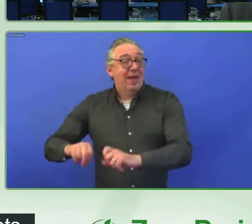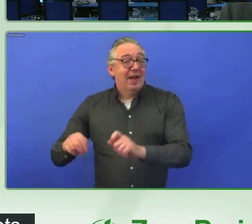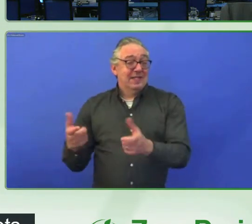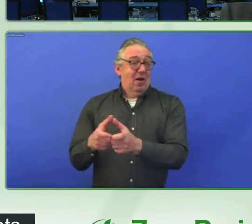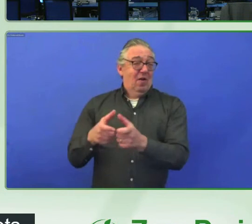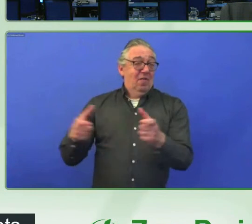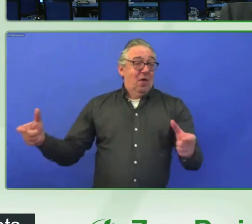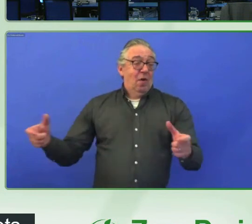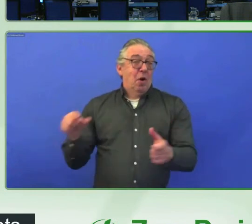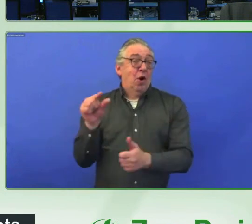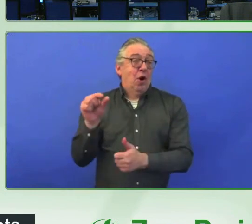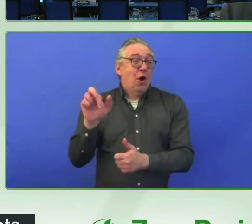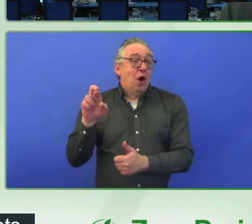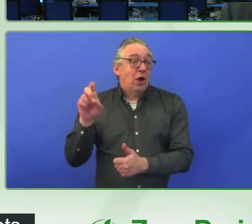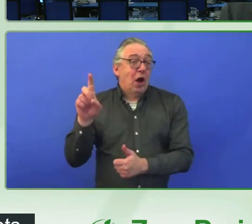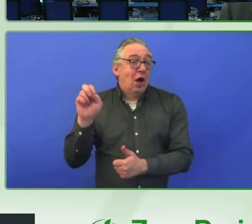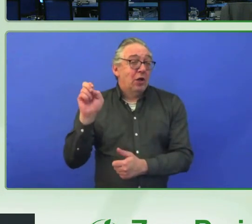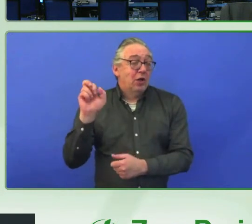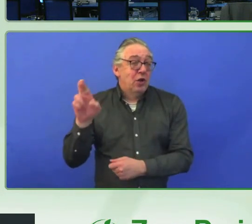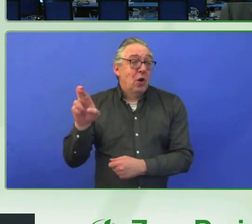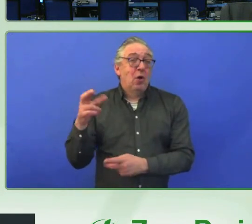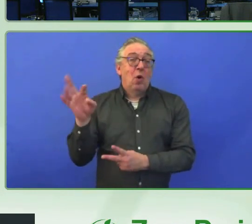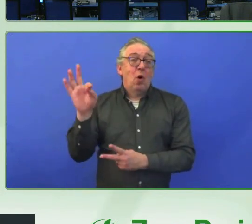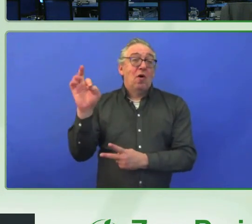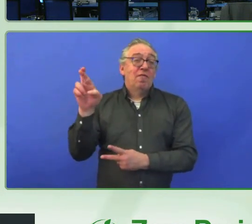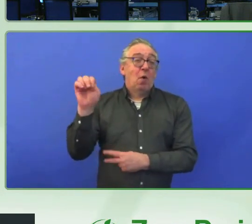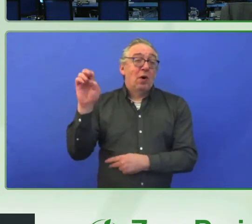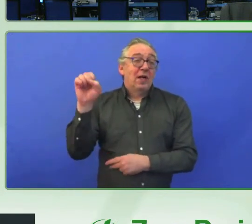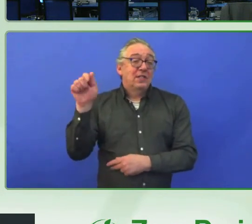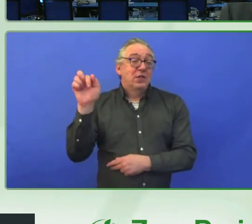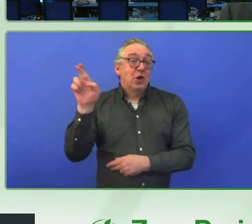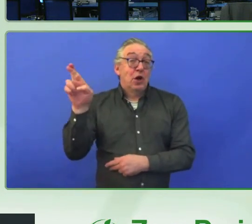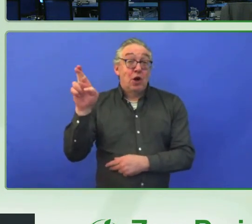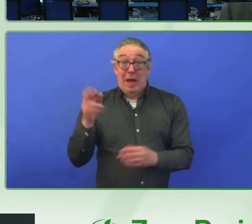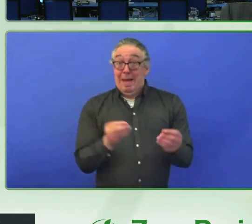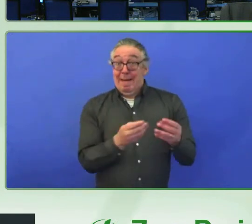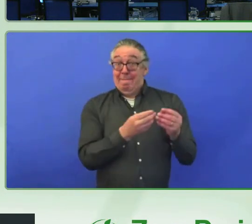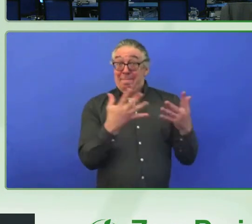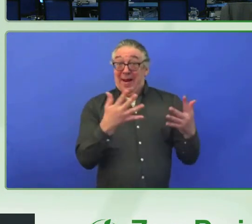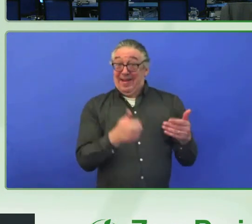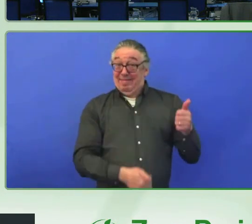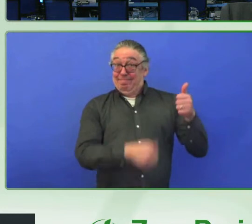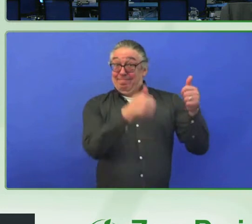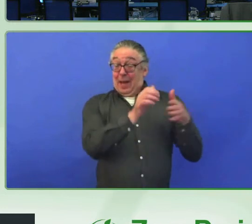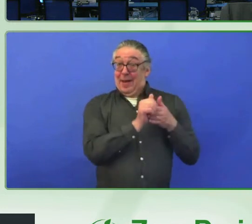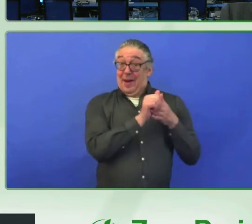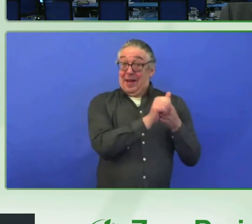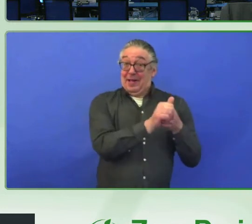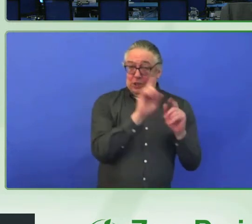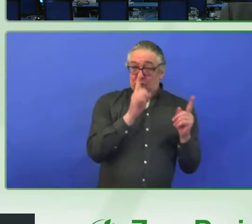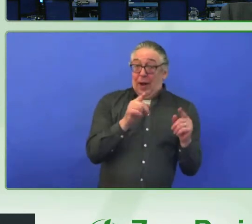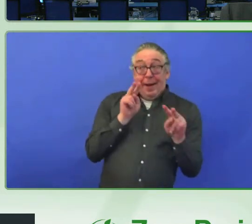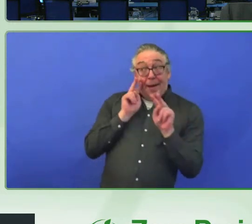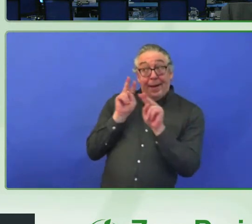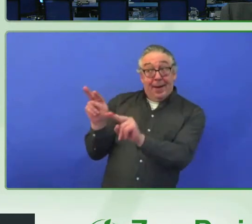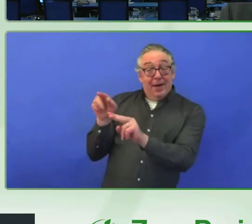times our CEOs or CTO go to. In their work, we're beginning to see